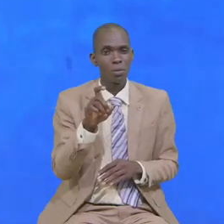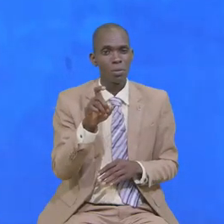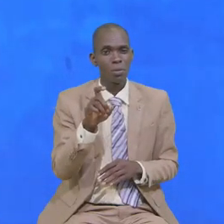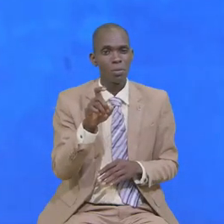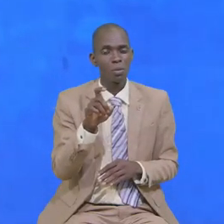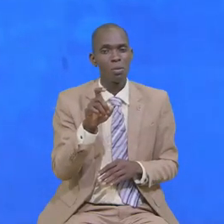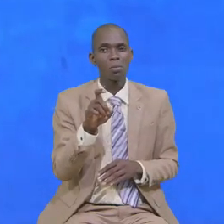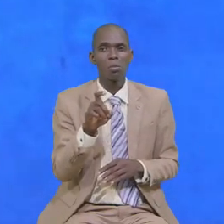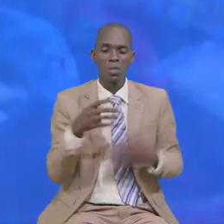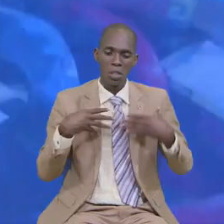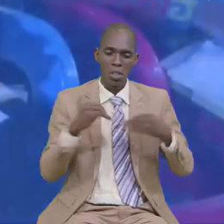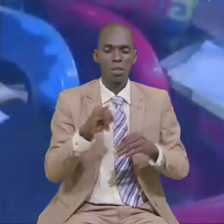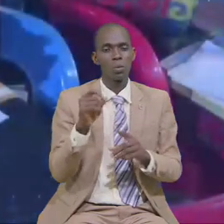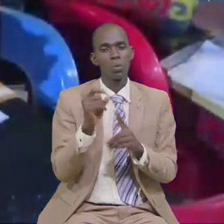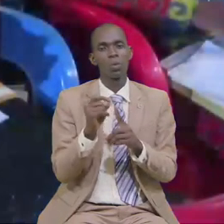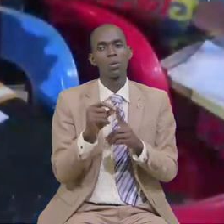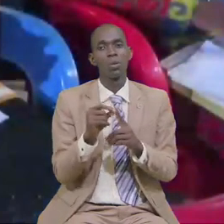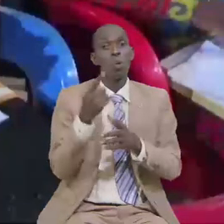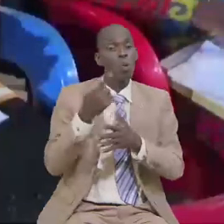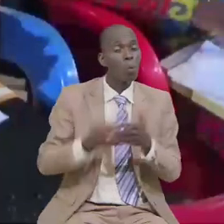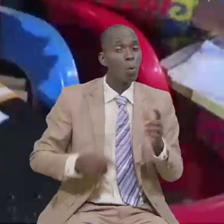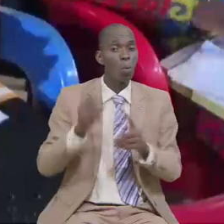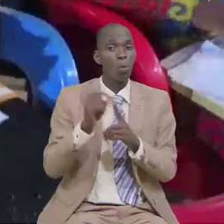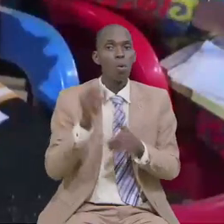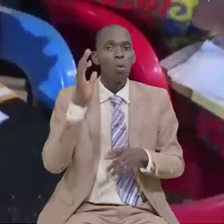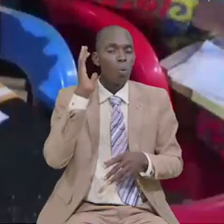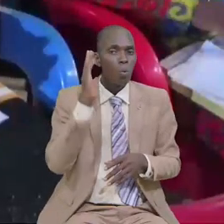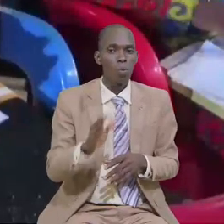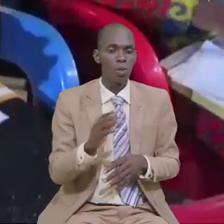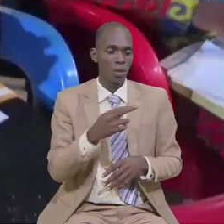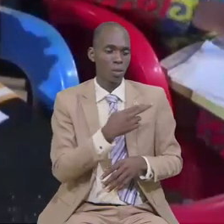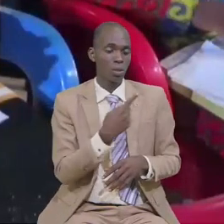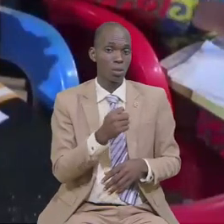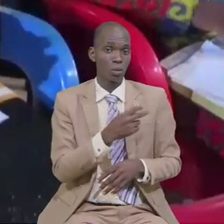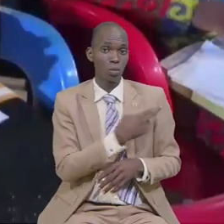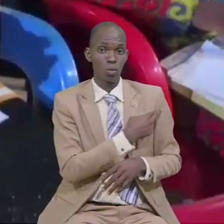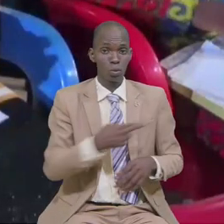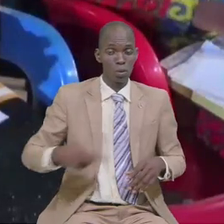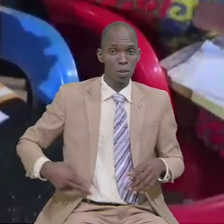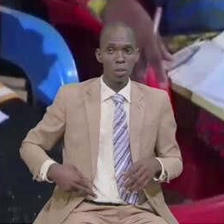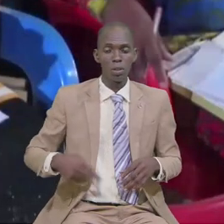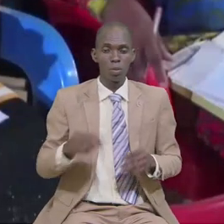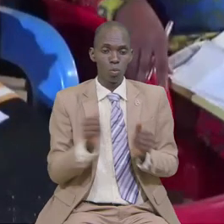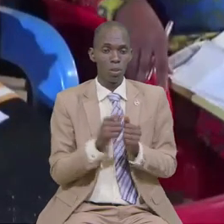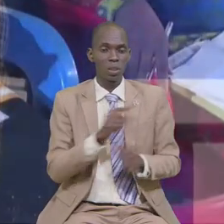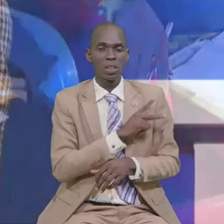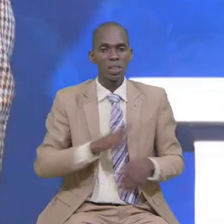Healing word. What word with royalty will the king speak?